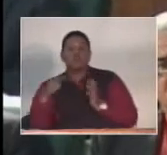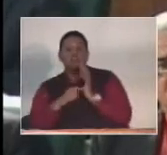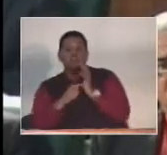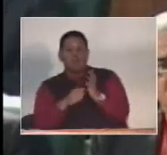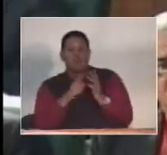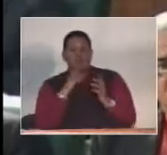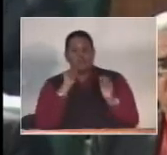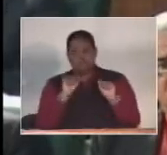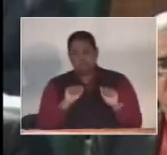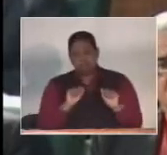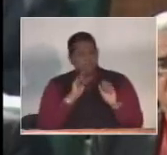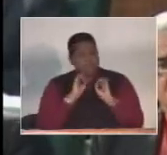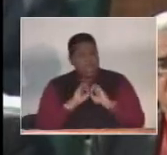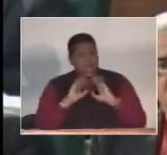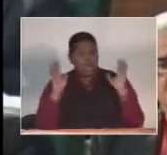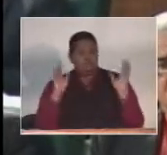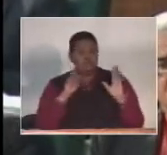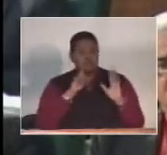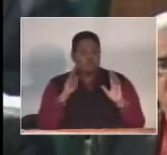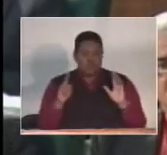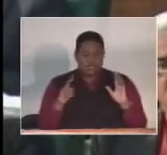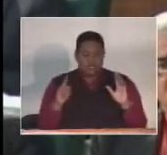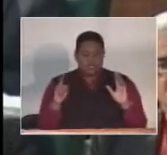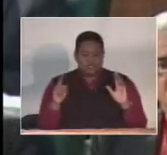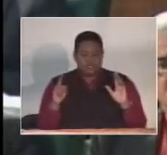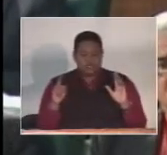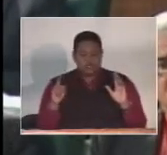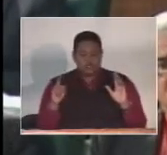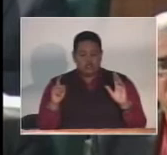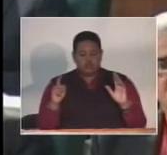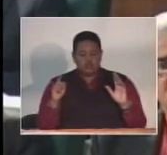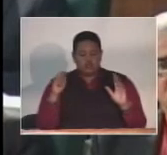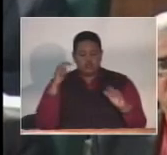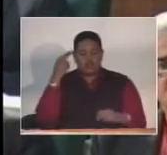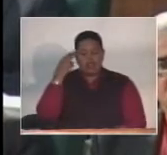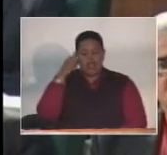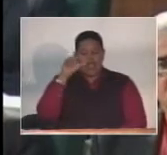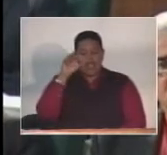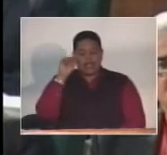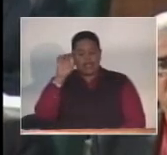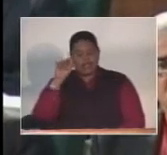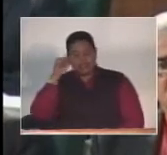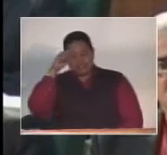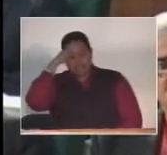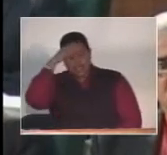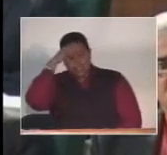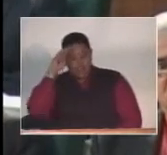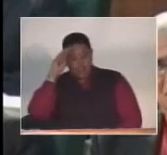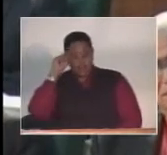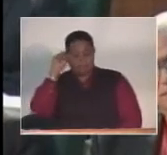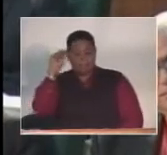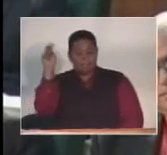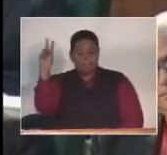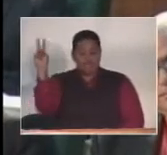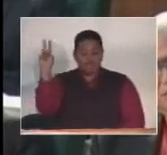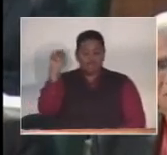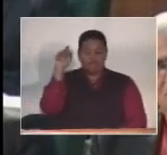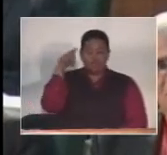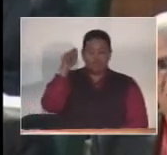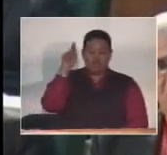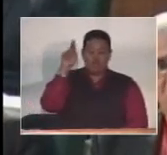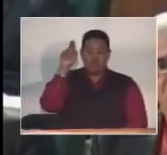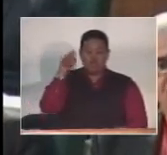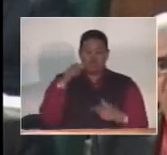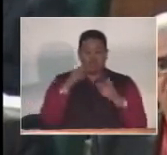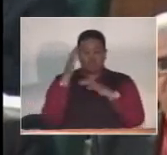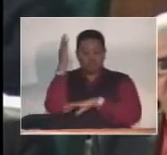via Claremont to Highgate and St. Mary, and Mandeville to Spurtree via Swabies Hope, will